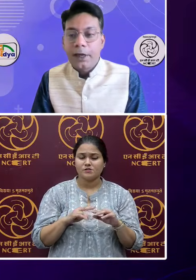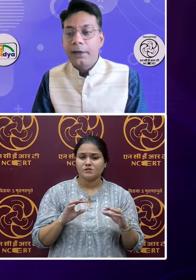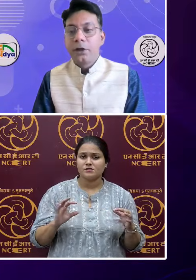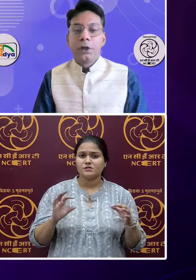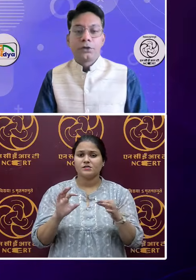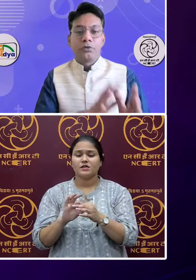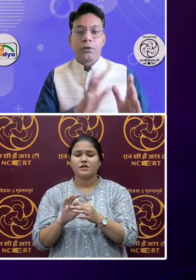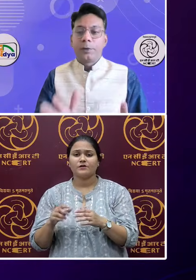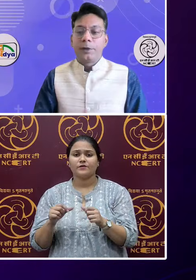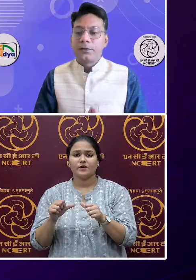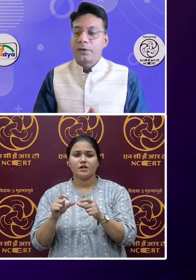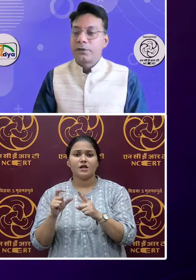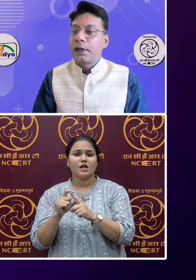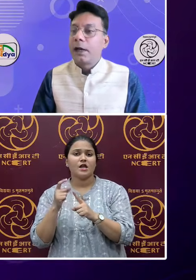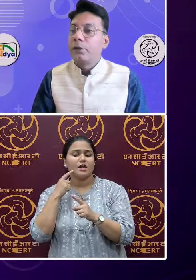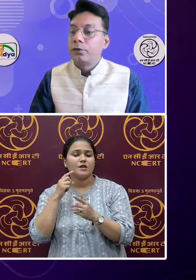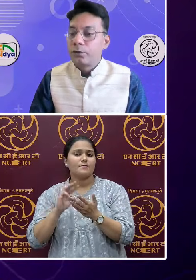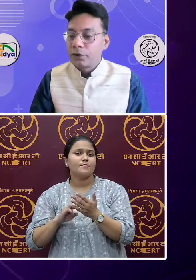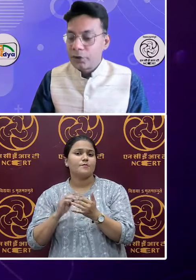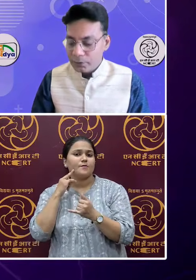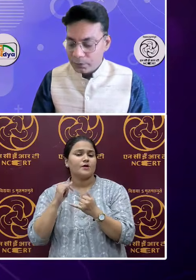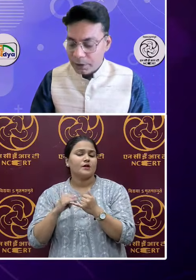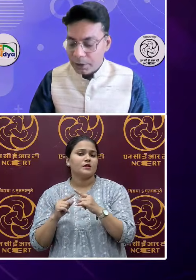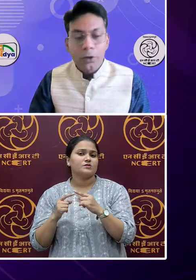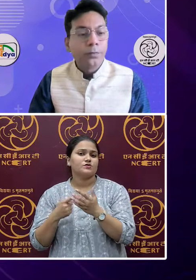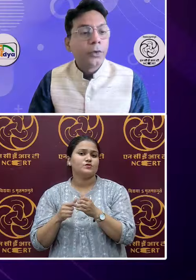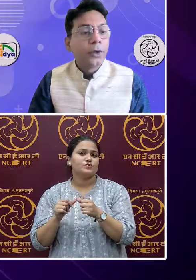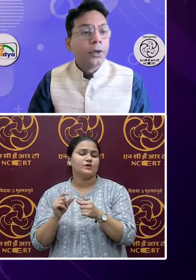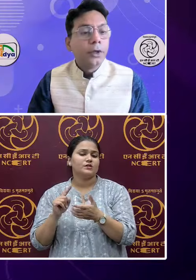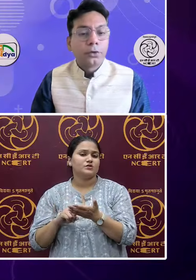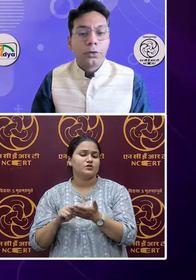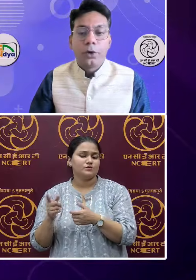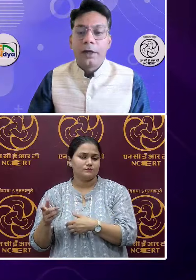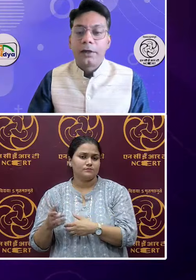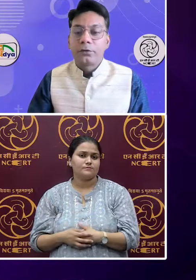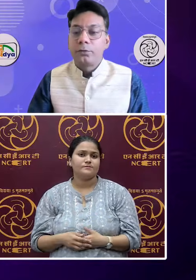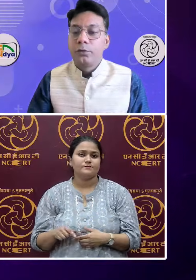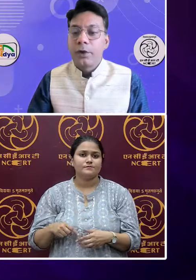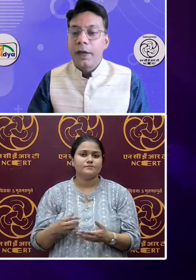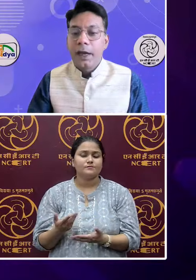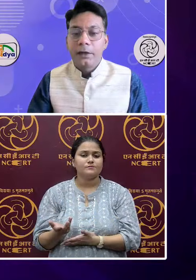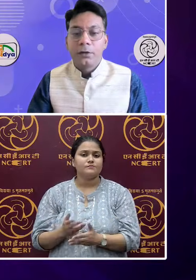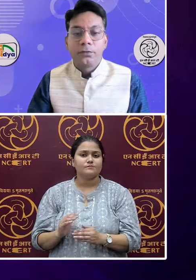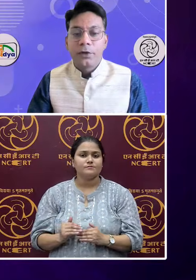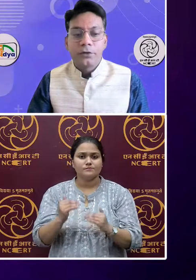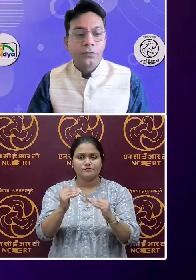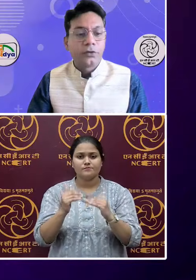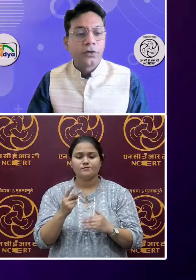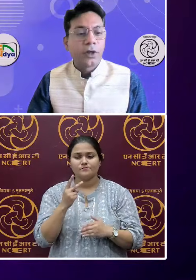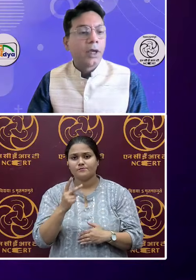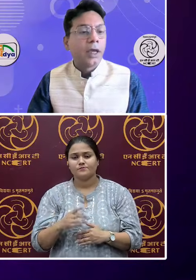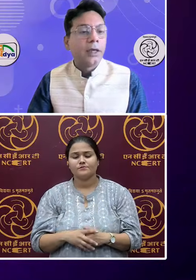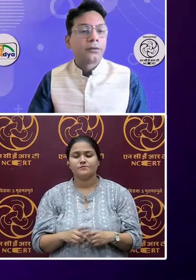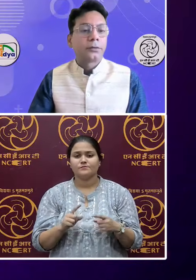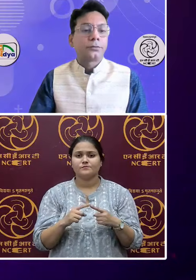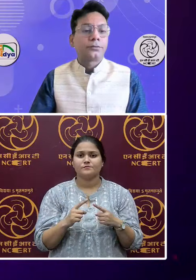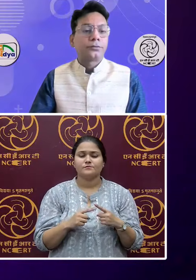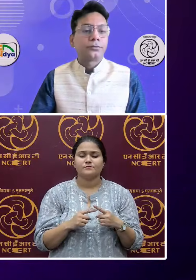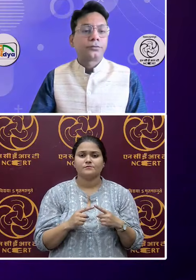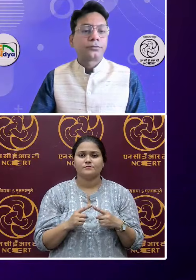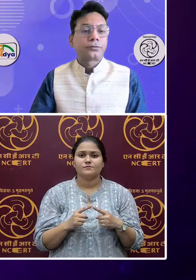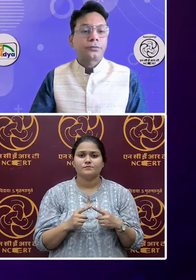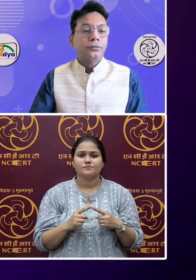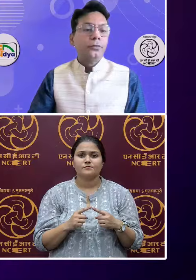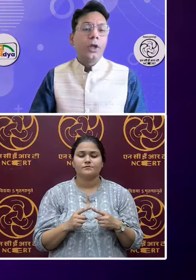reporting, correct? So we will be discussing all those features now. So let us move ahead. The first feature is